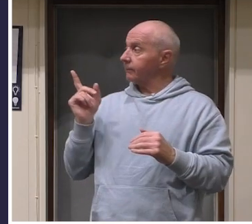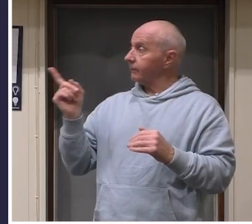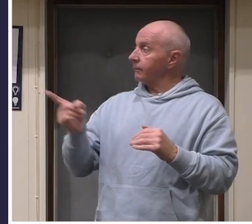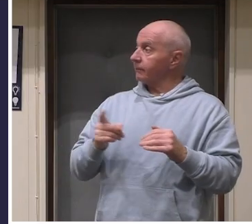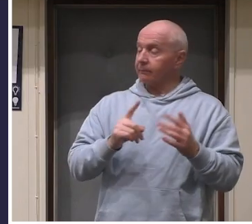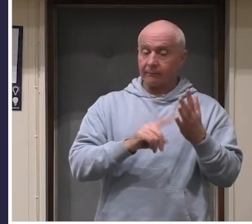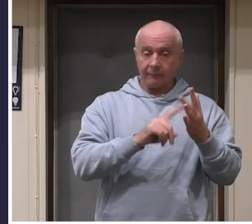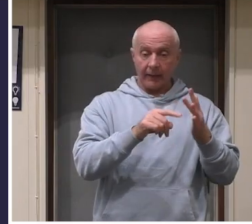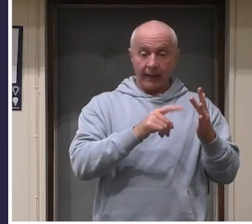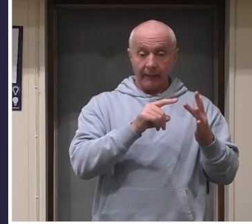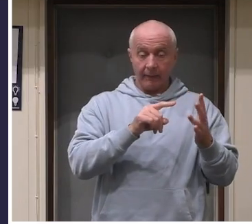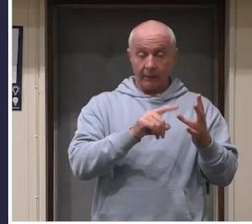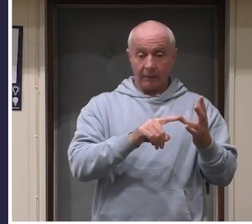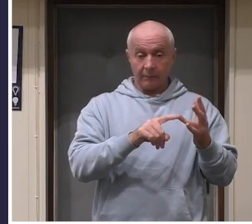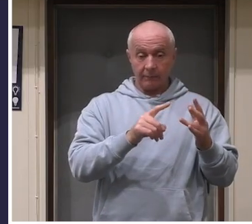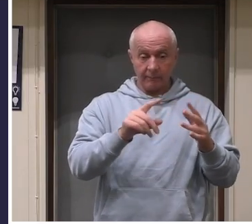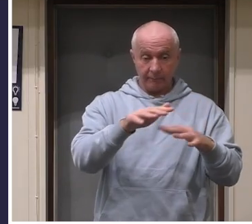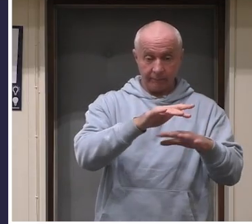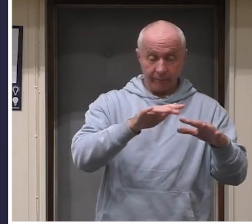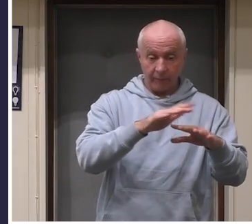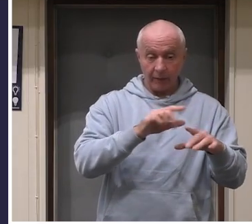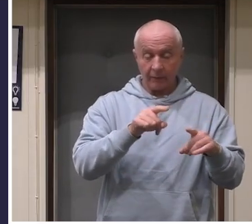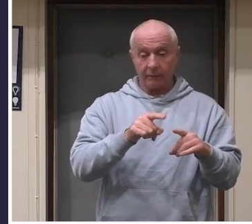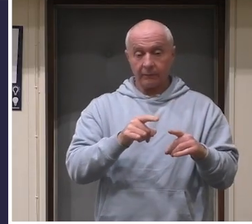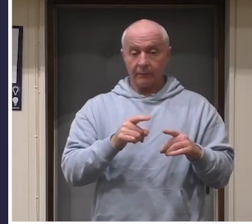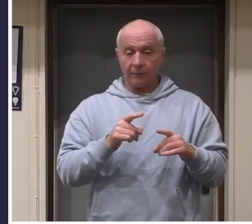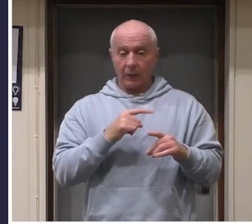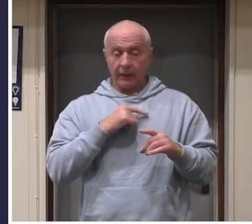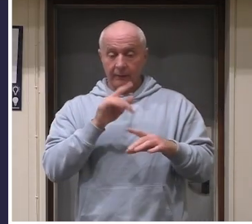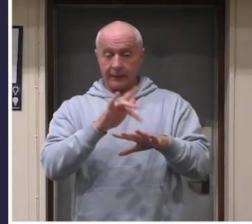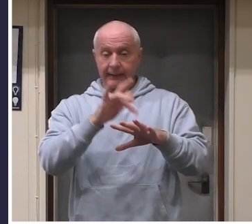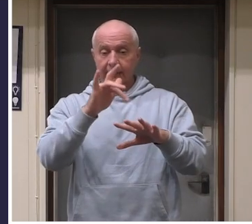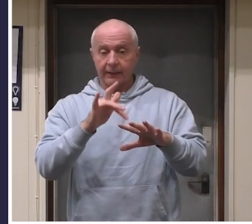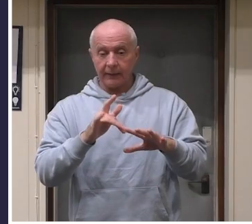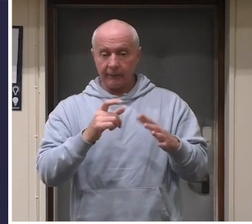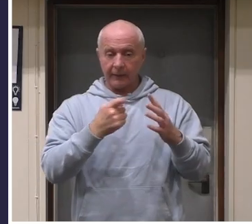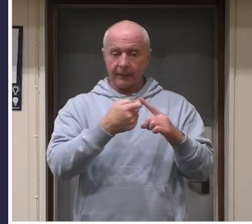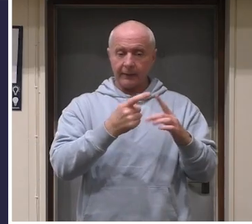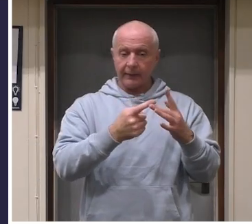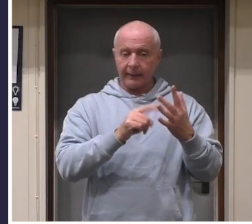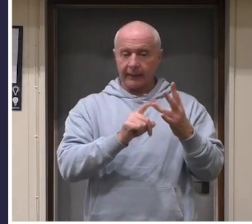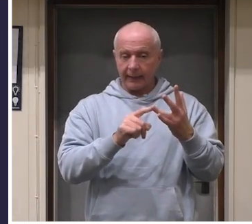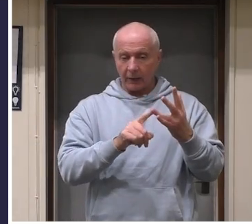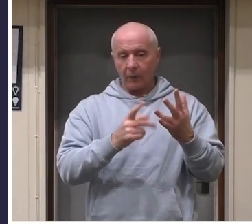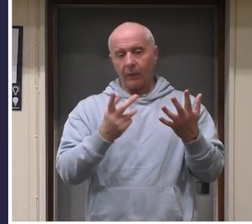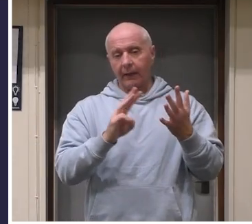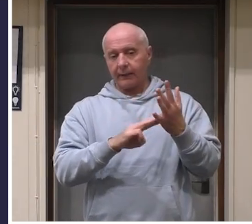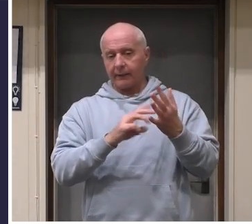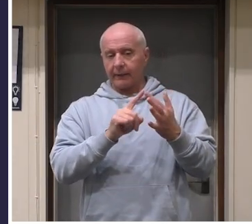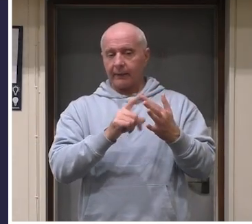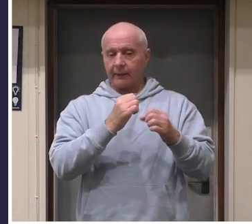low frequency range, then you can use the sensor as well because it's very sensitive in these kilohertz, megahertz range of